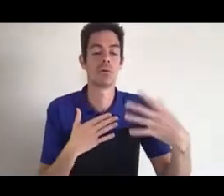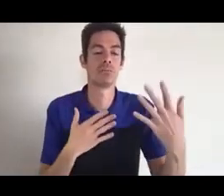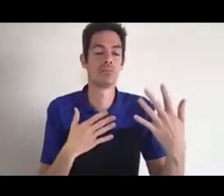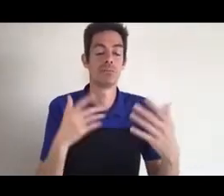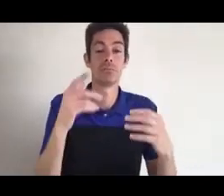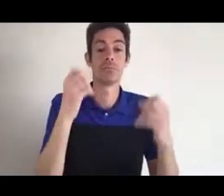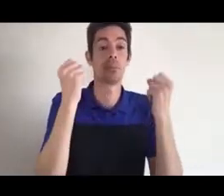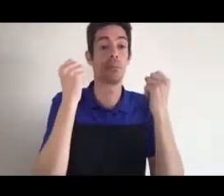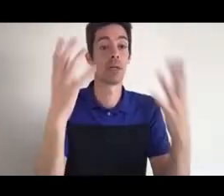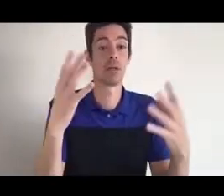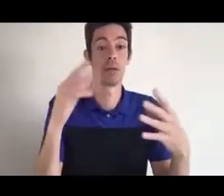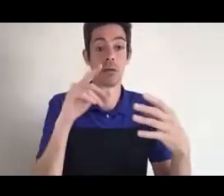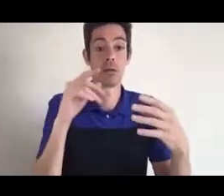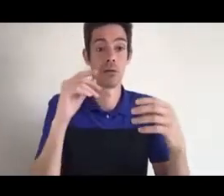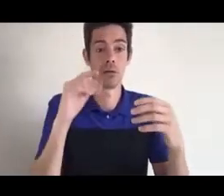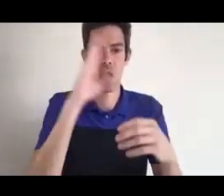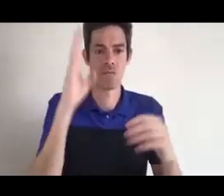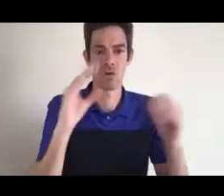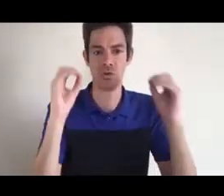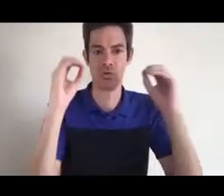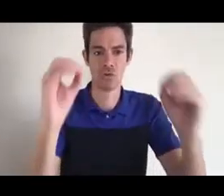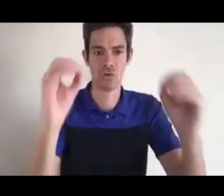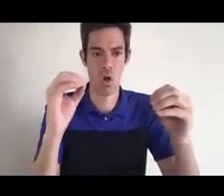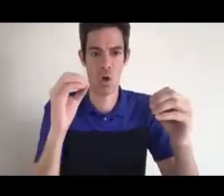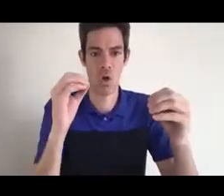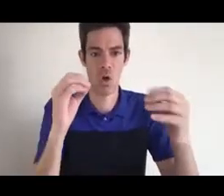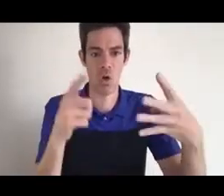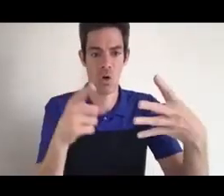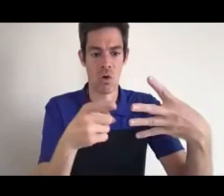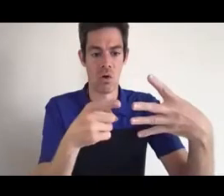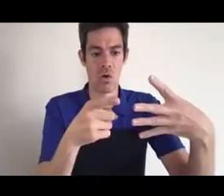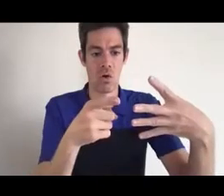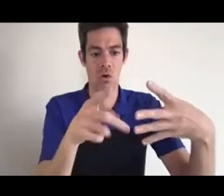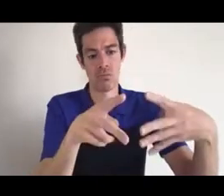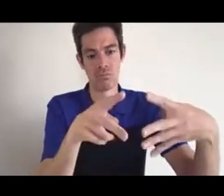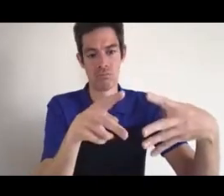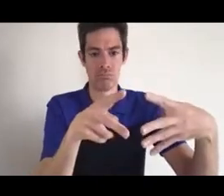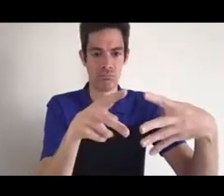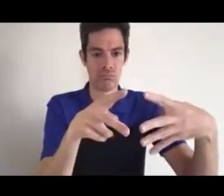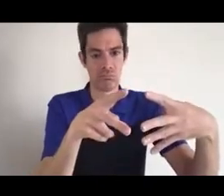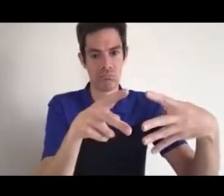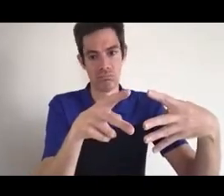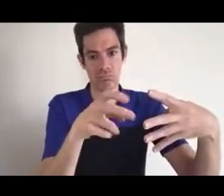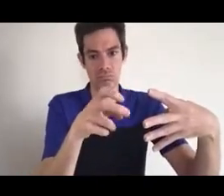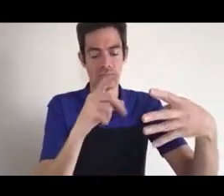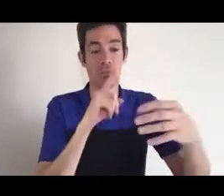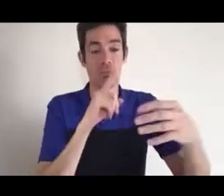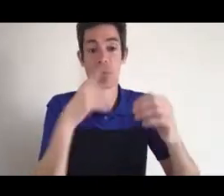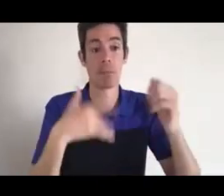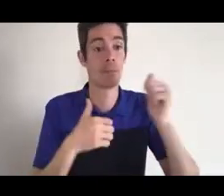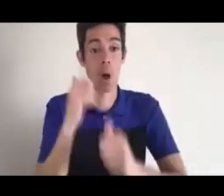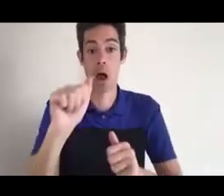4 different question structures. Many are not taught.